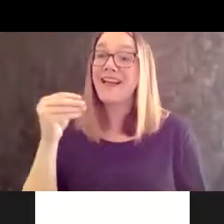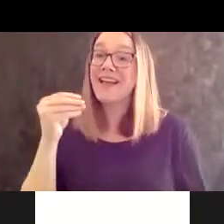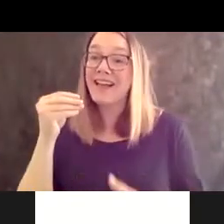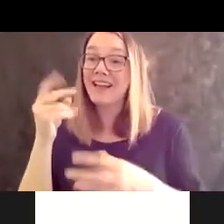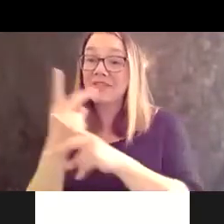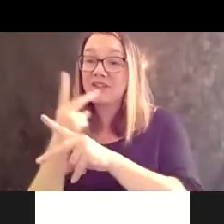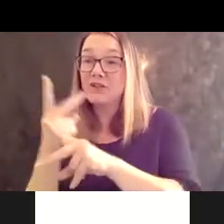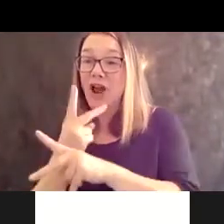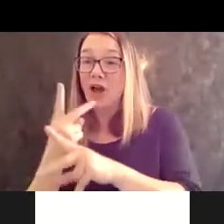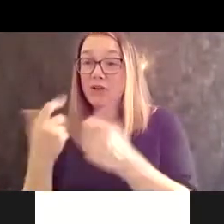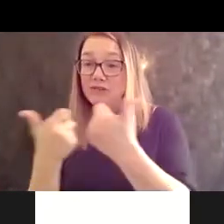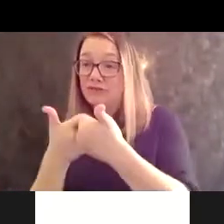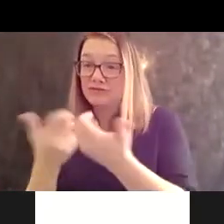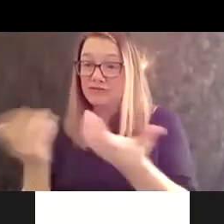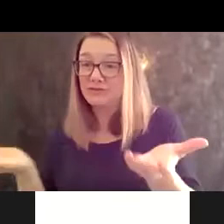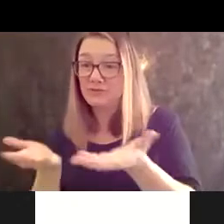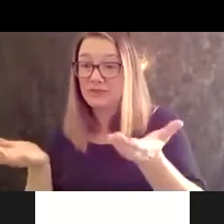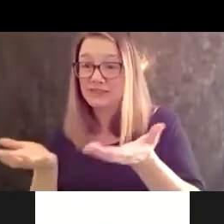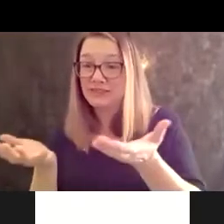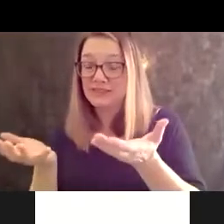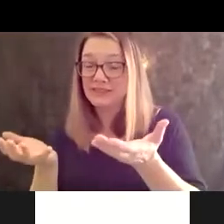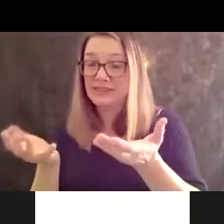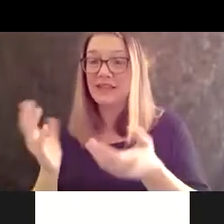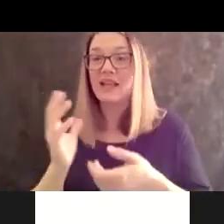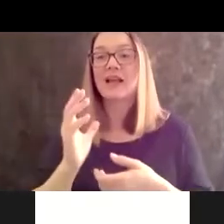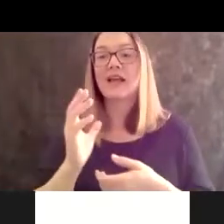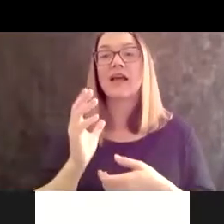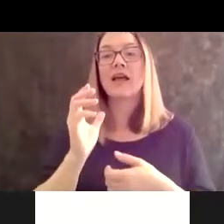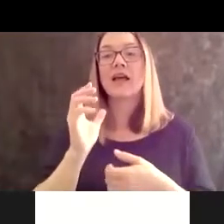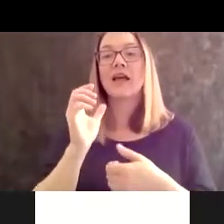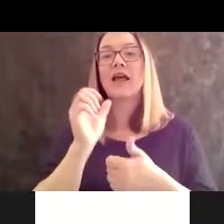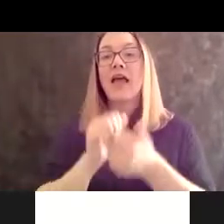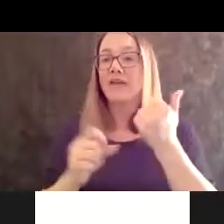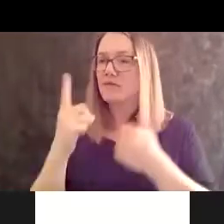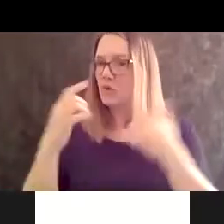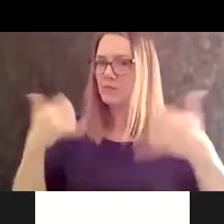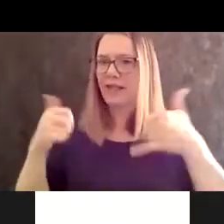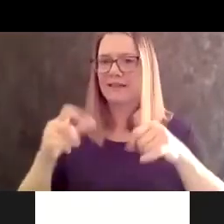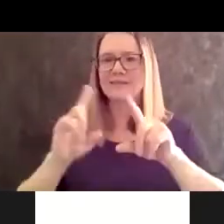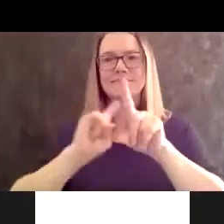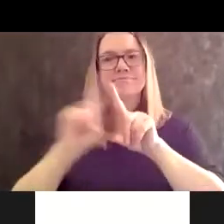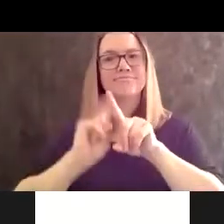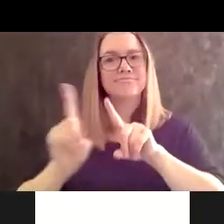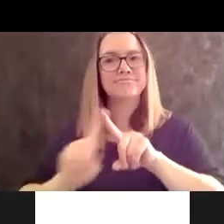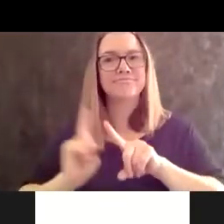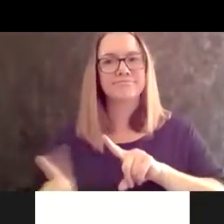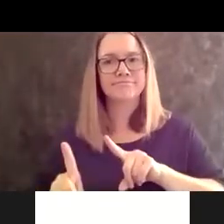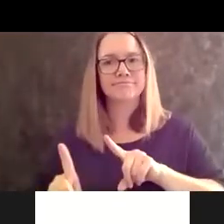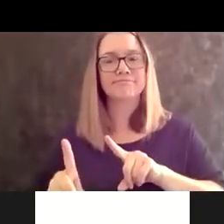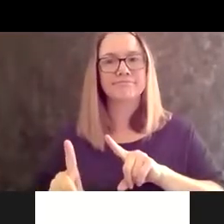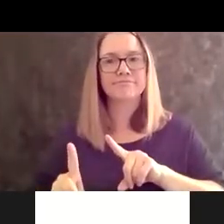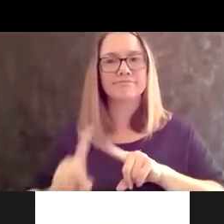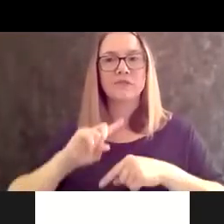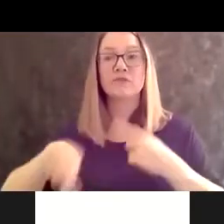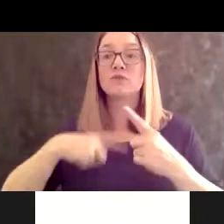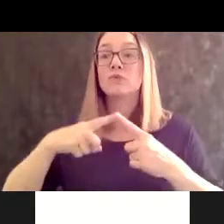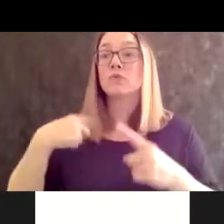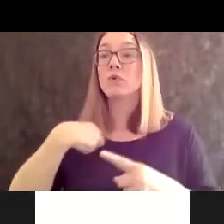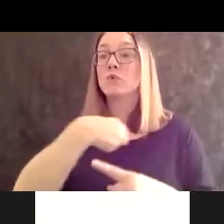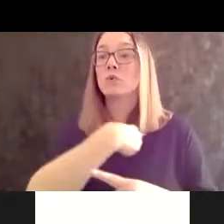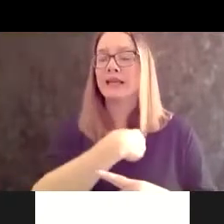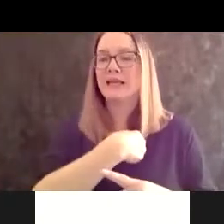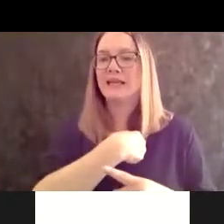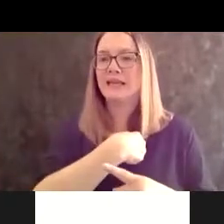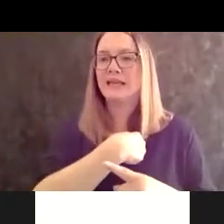We can also tap into our truth. So everyone plays differently. And I feel like when we tap into, by